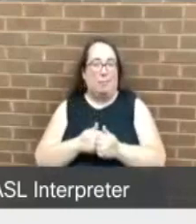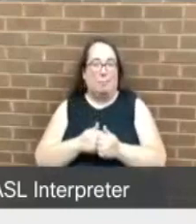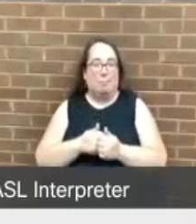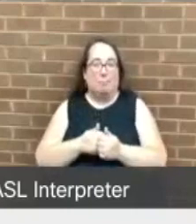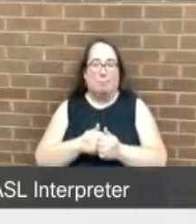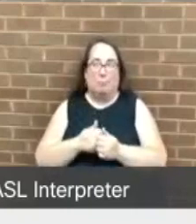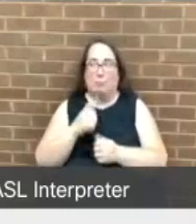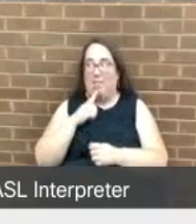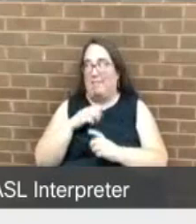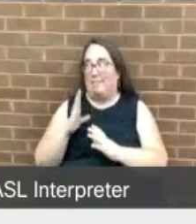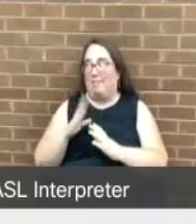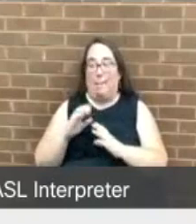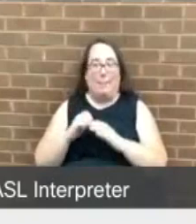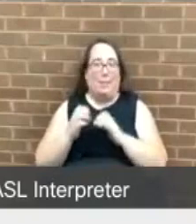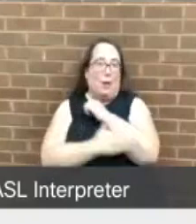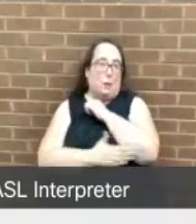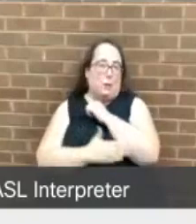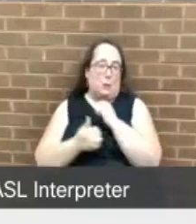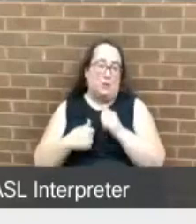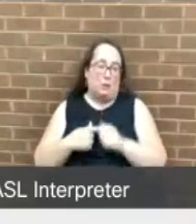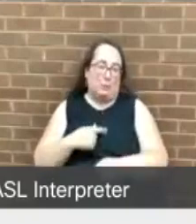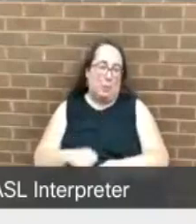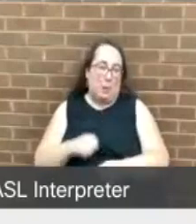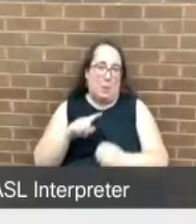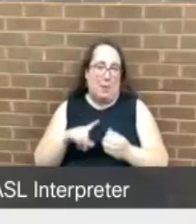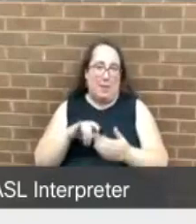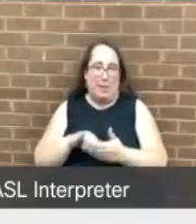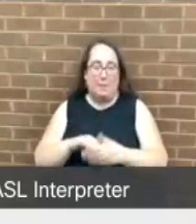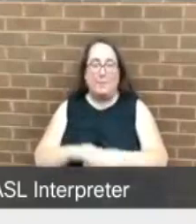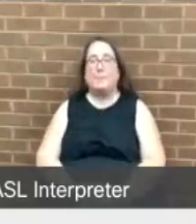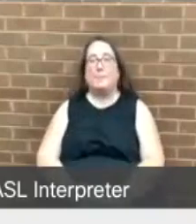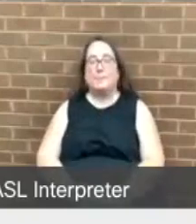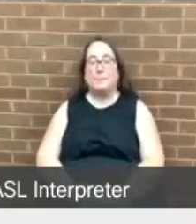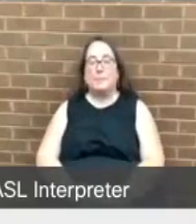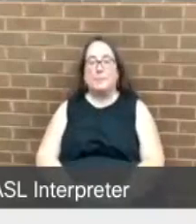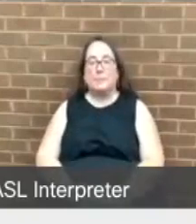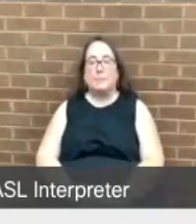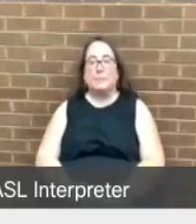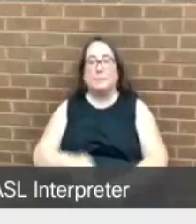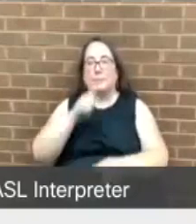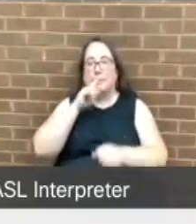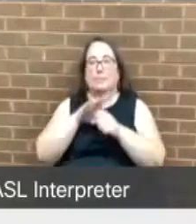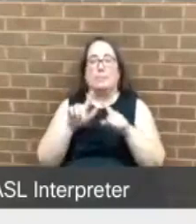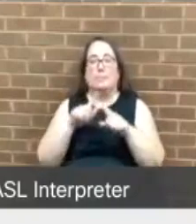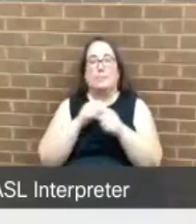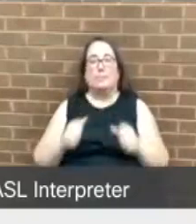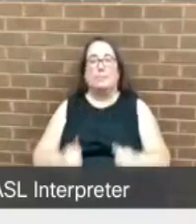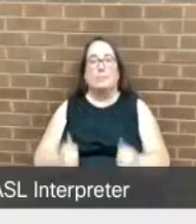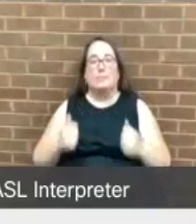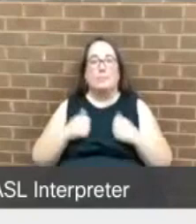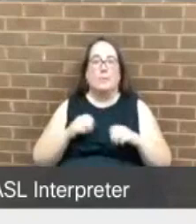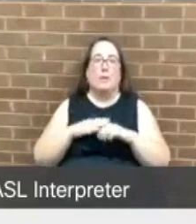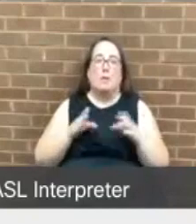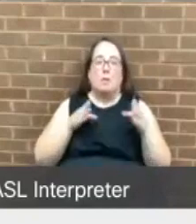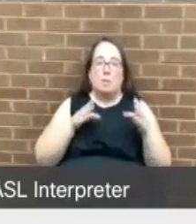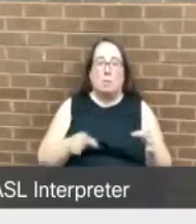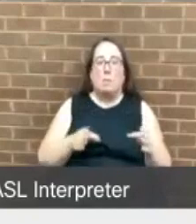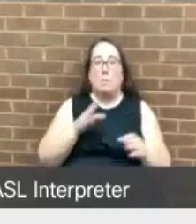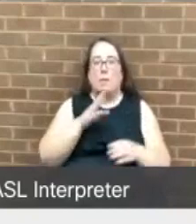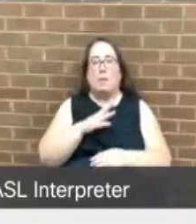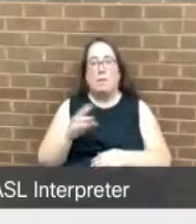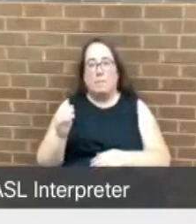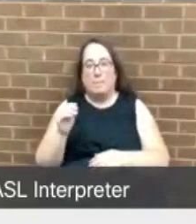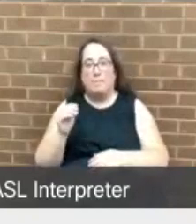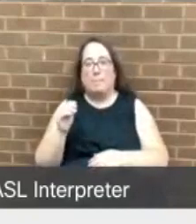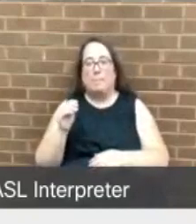in the nation and something that we should all be proud of. We also remain really committed to saving lives on our roadways and certainly appreciate the